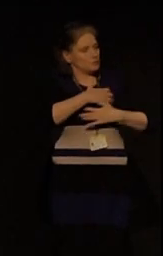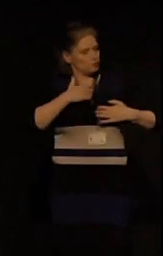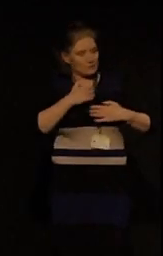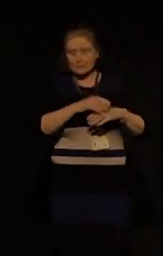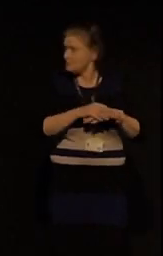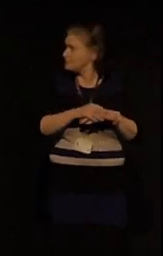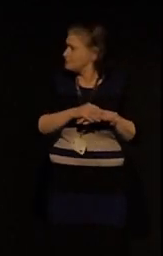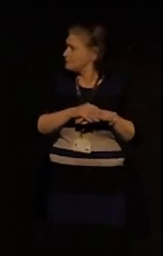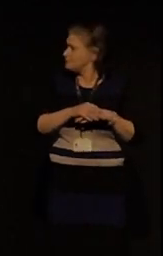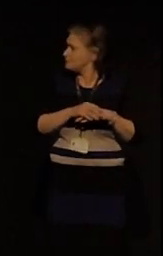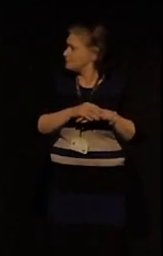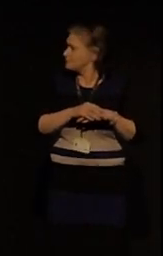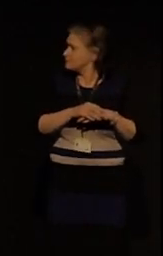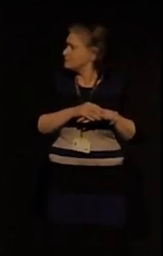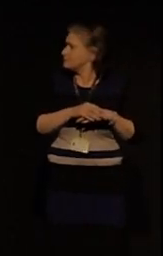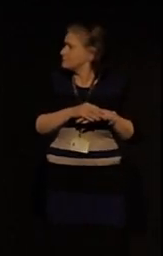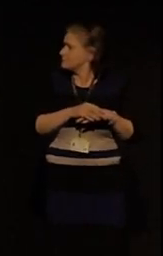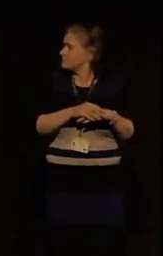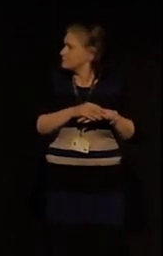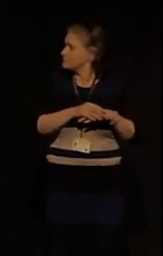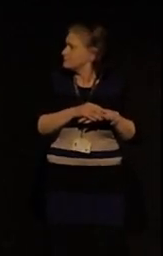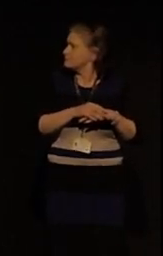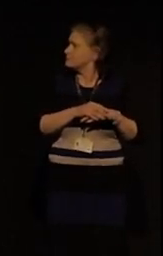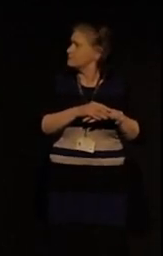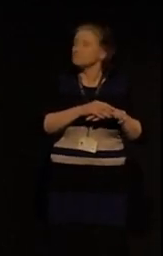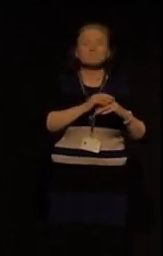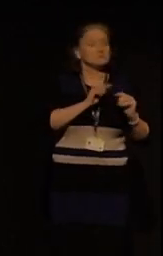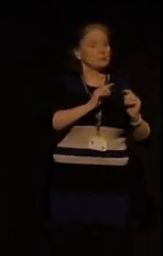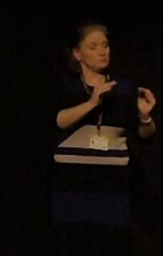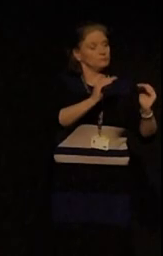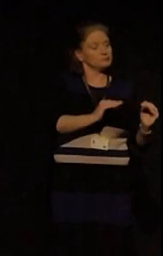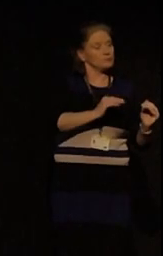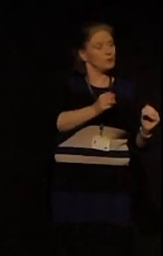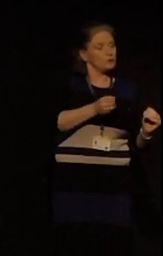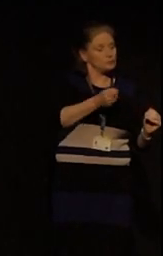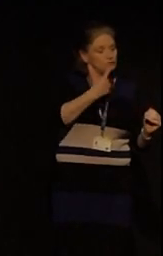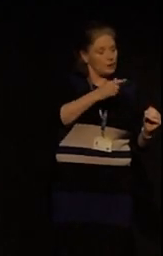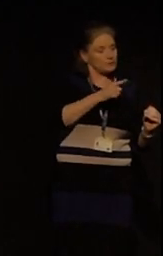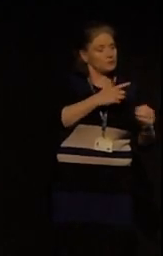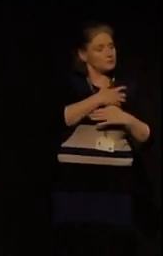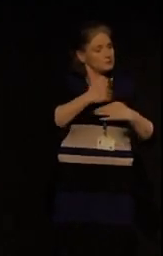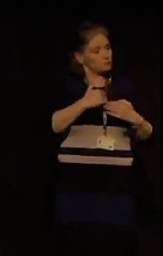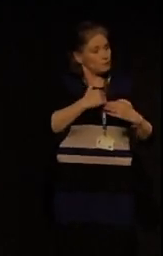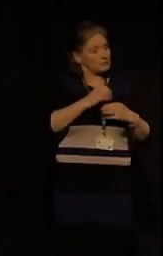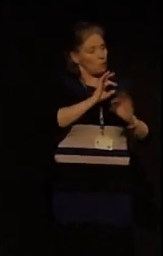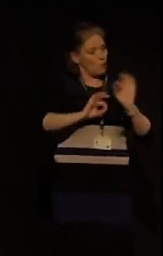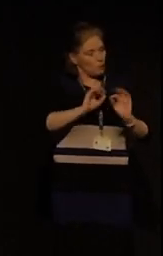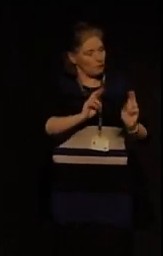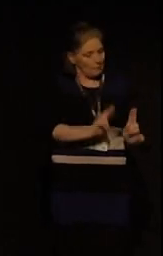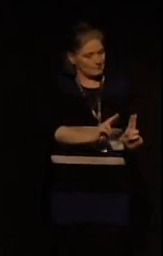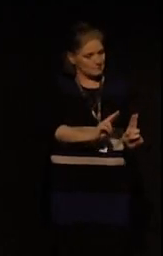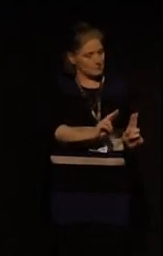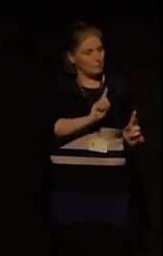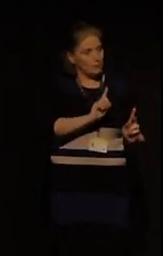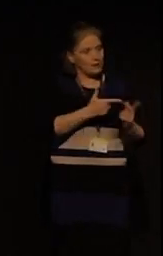it's, something is stressful. You can see here when we gave low doses of this drug, the stress hormone was very low. But as we